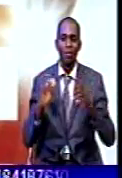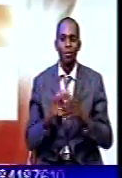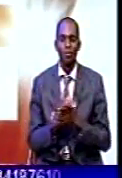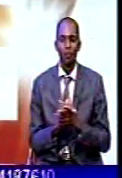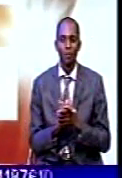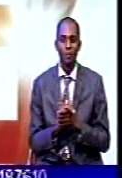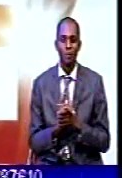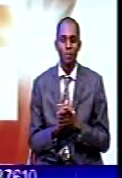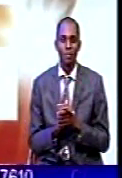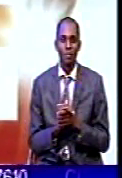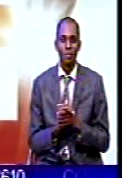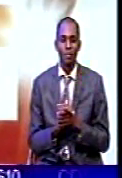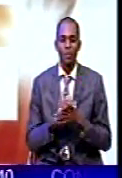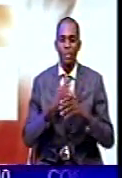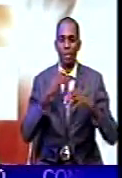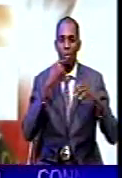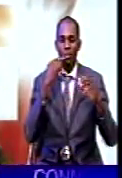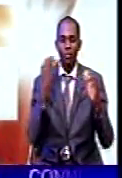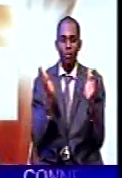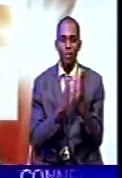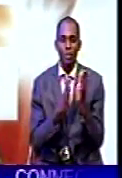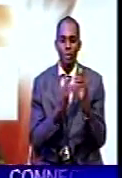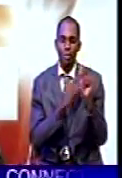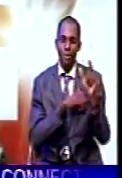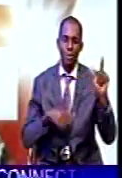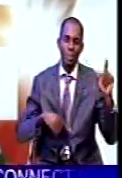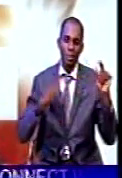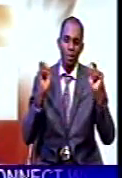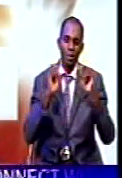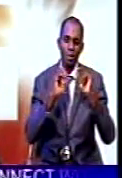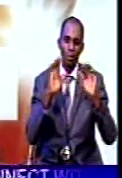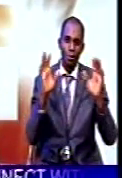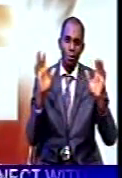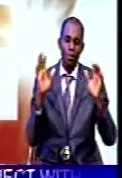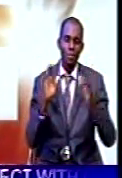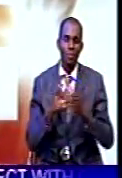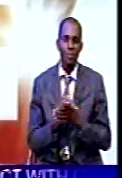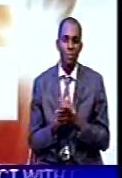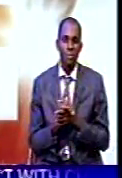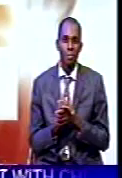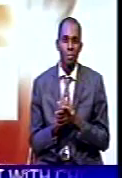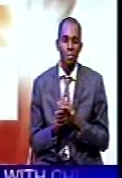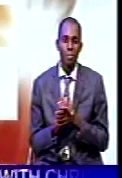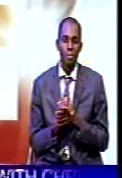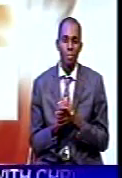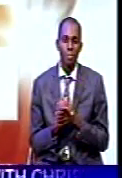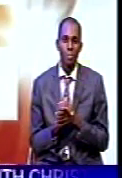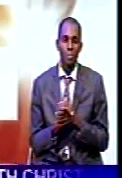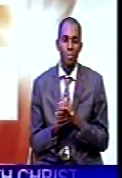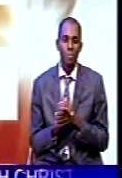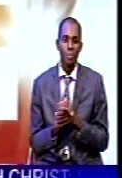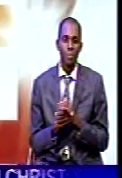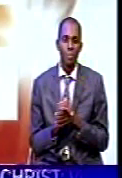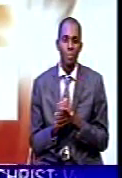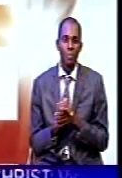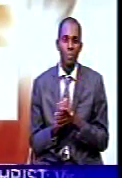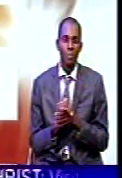thing is hooking me. I can't walk. Very painful and hot. So,